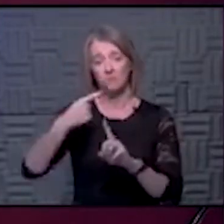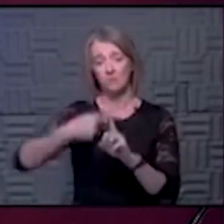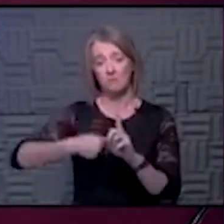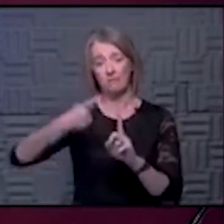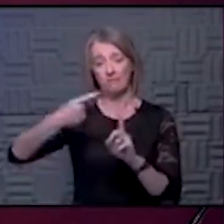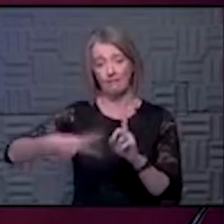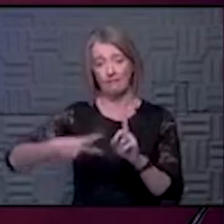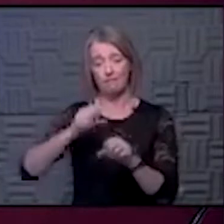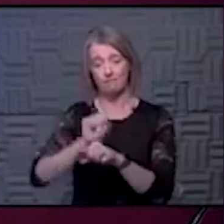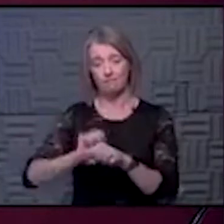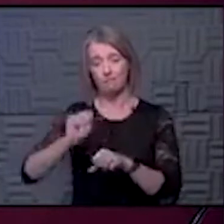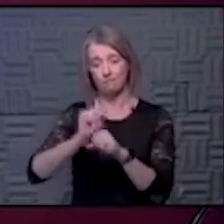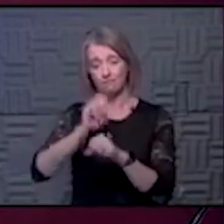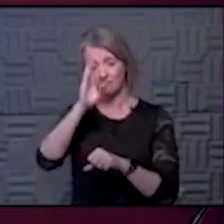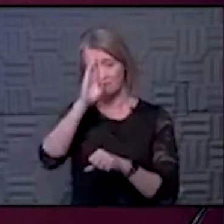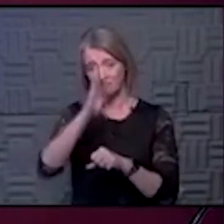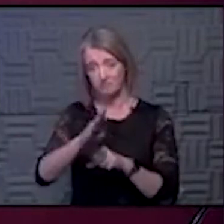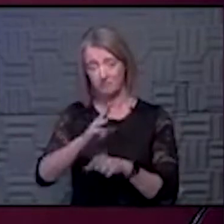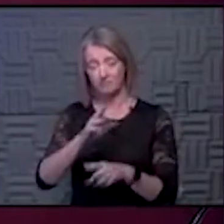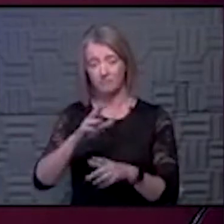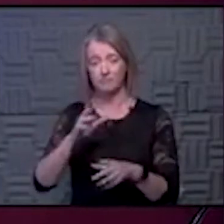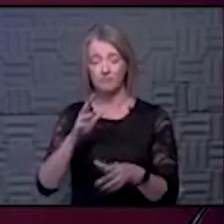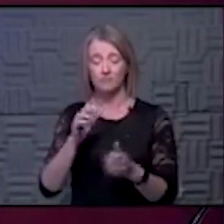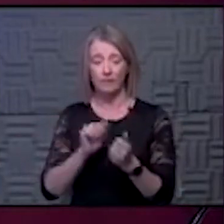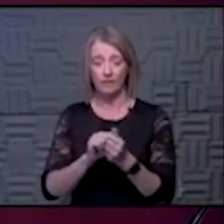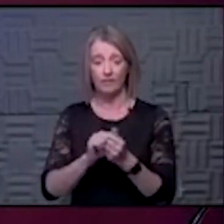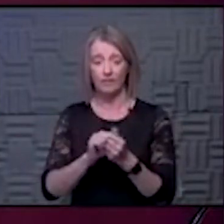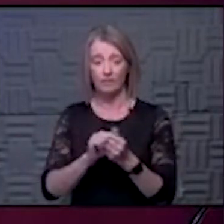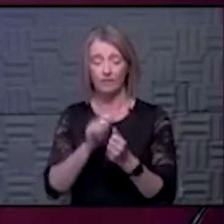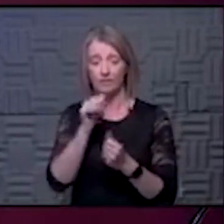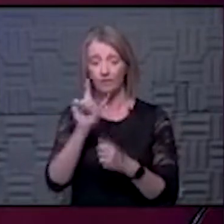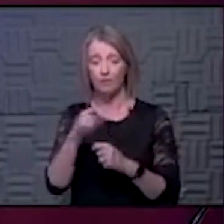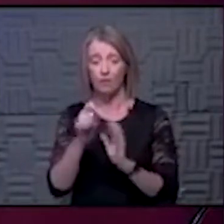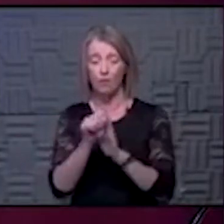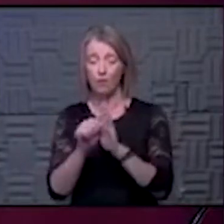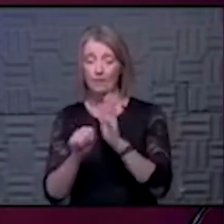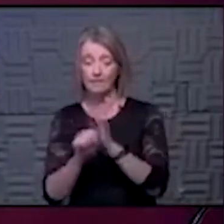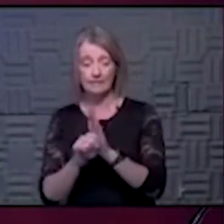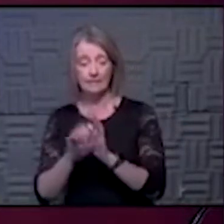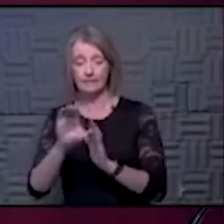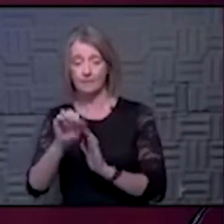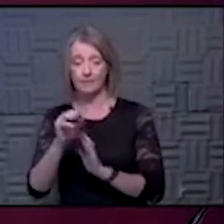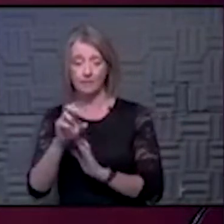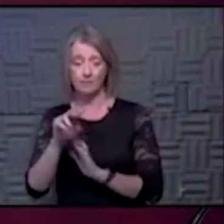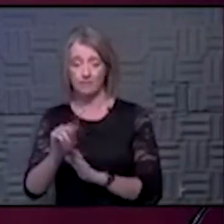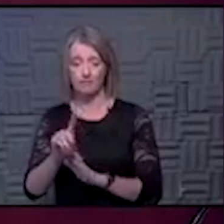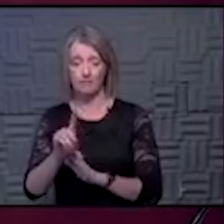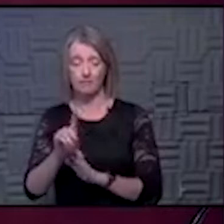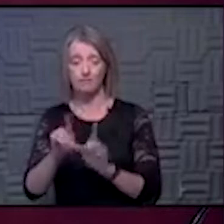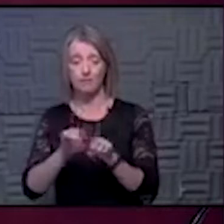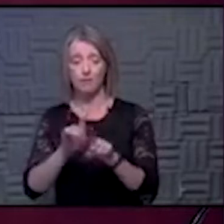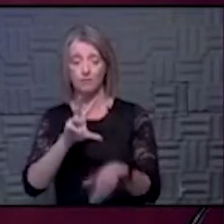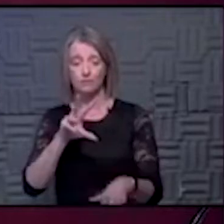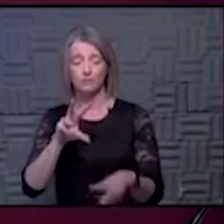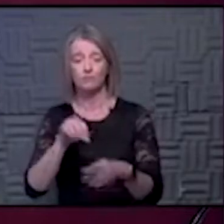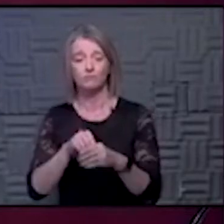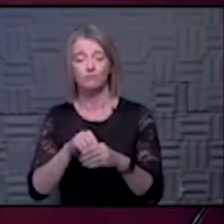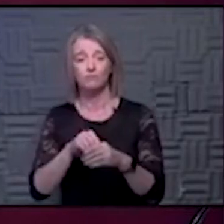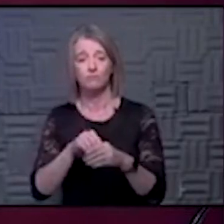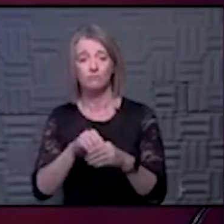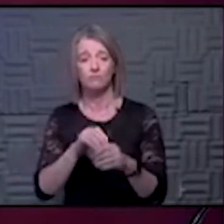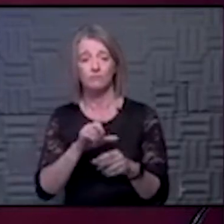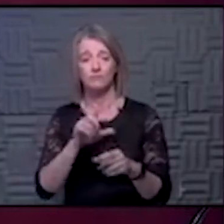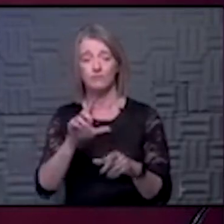month and a half or so working in conjunction with not only State Incident Command, but also the